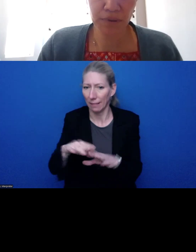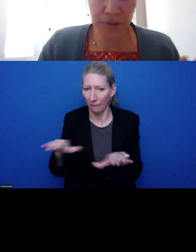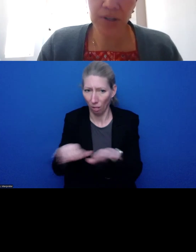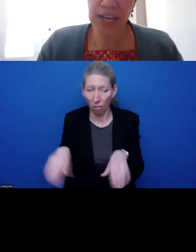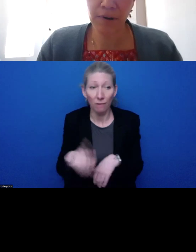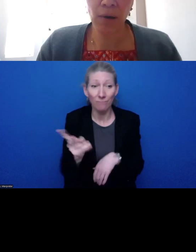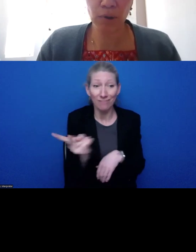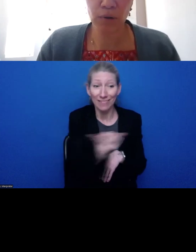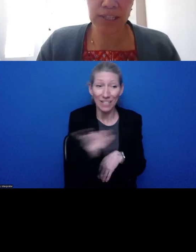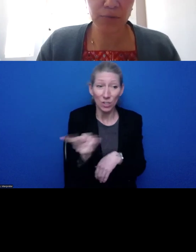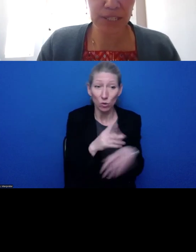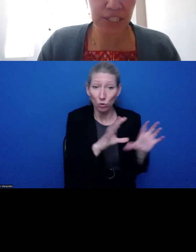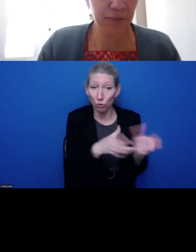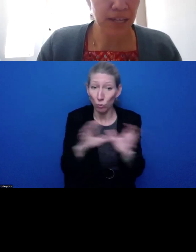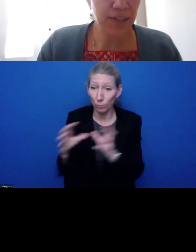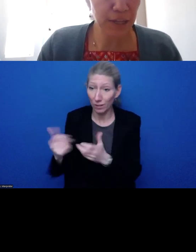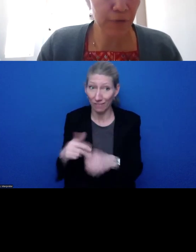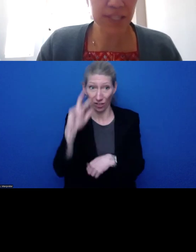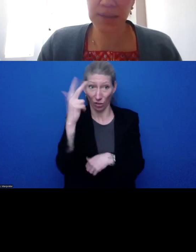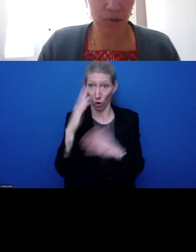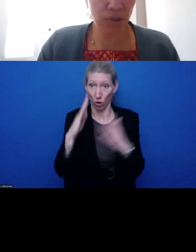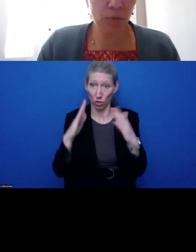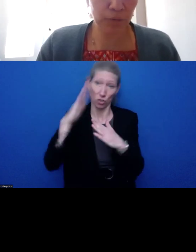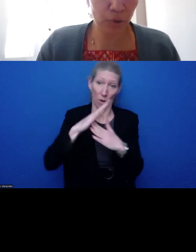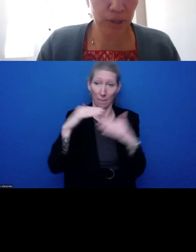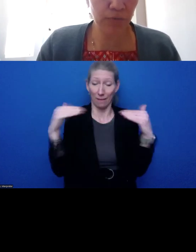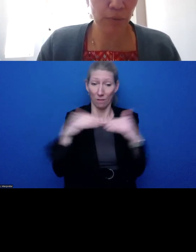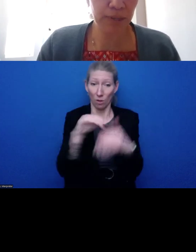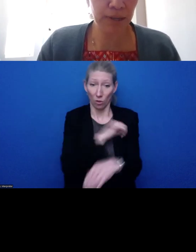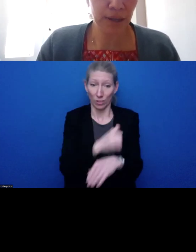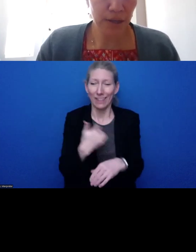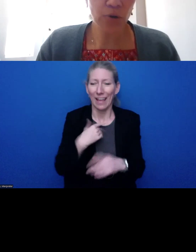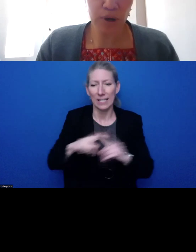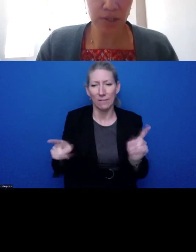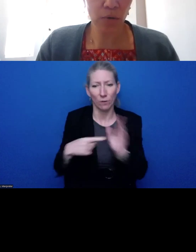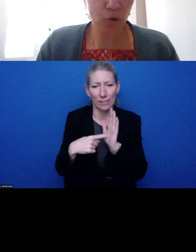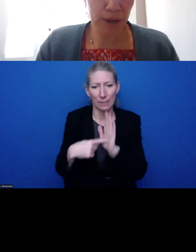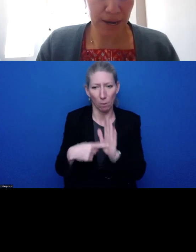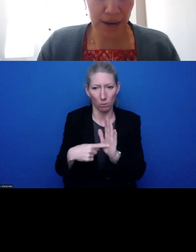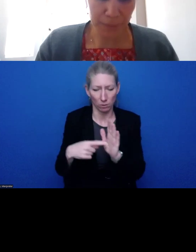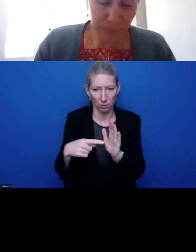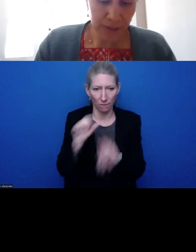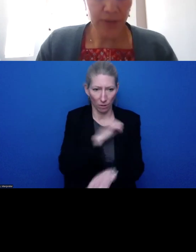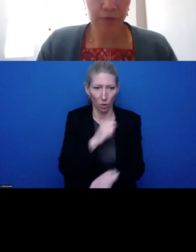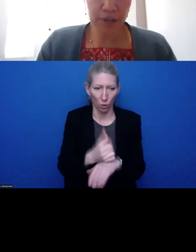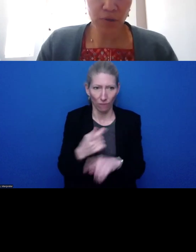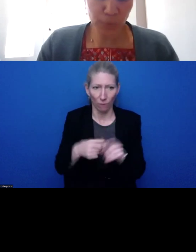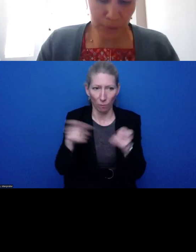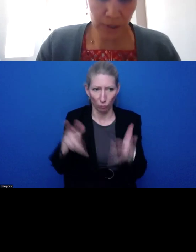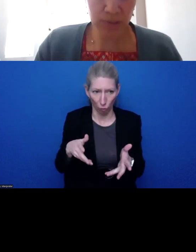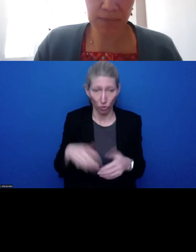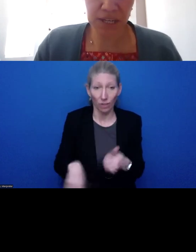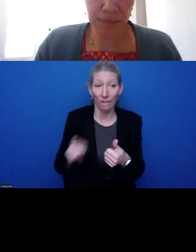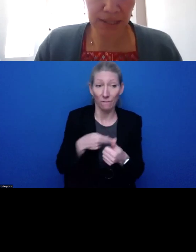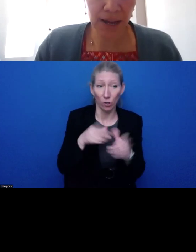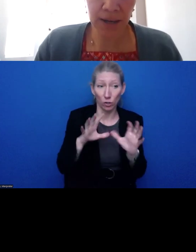groups of third-level authorities received different symbols of authority from the rulers of Gumarcaj. The first group,